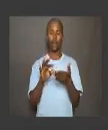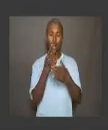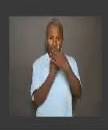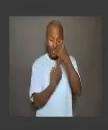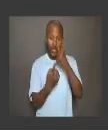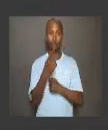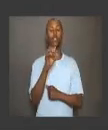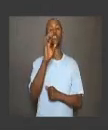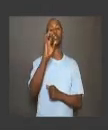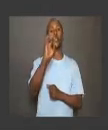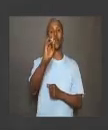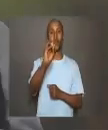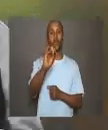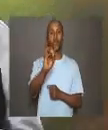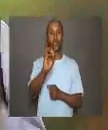except 0.